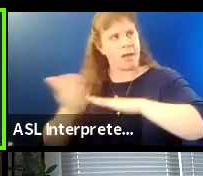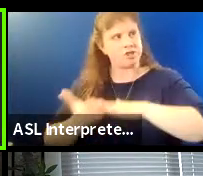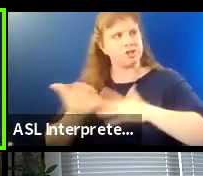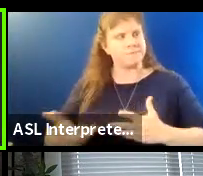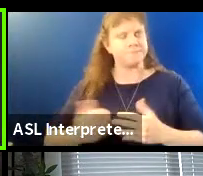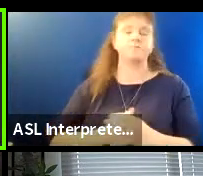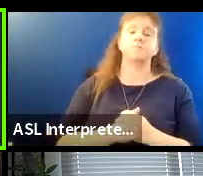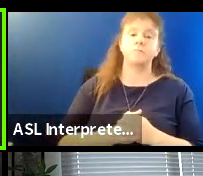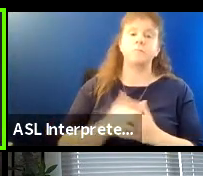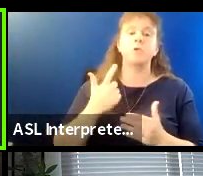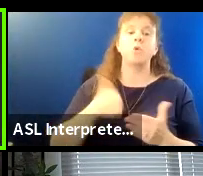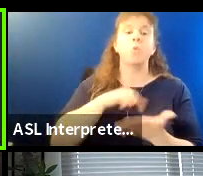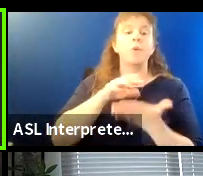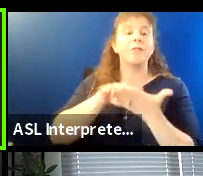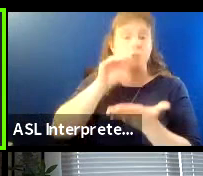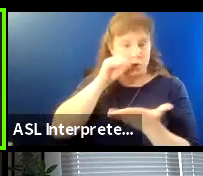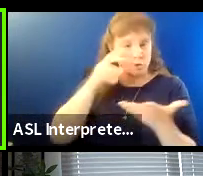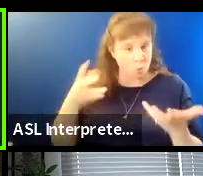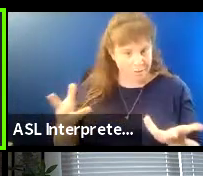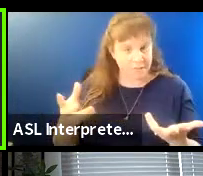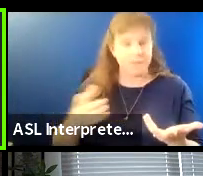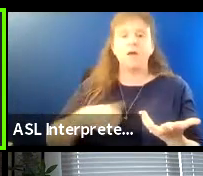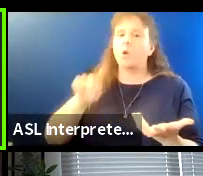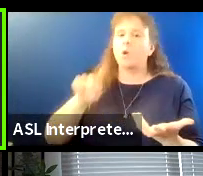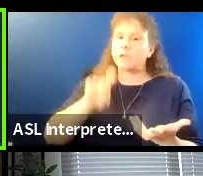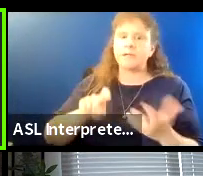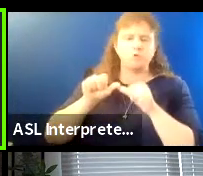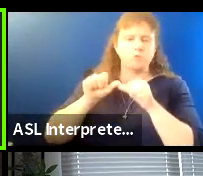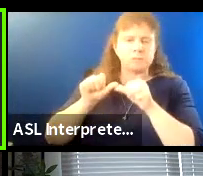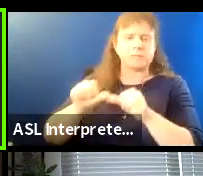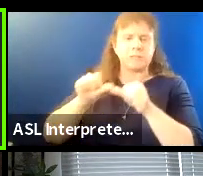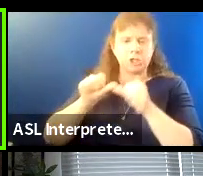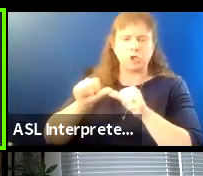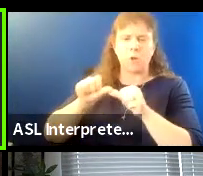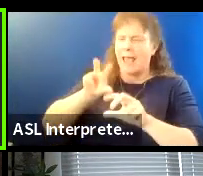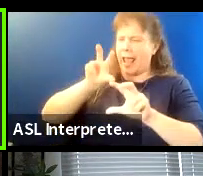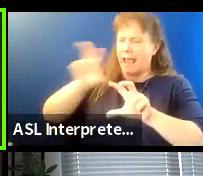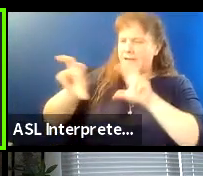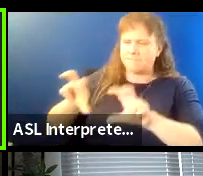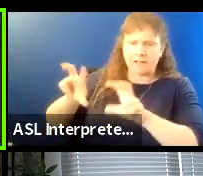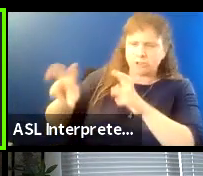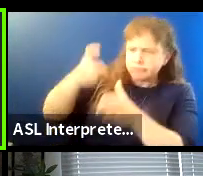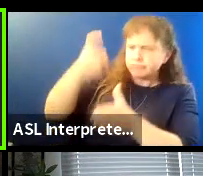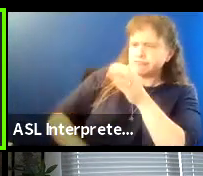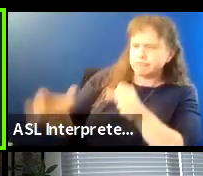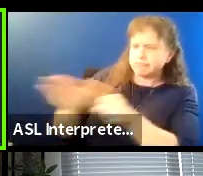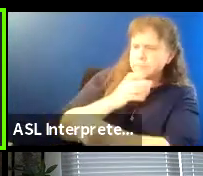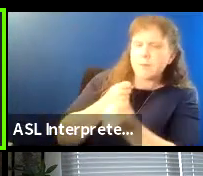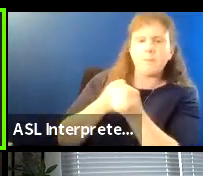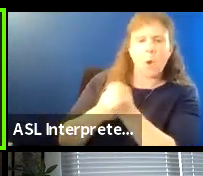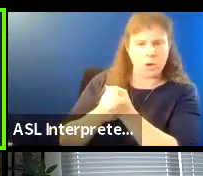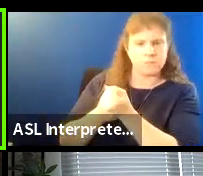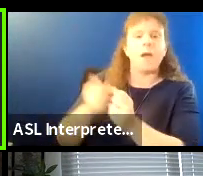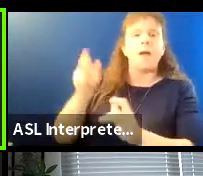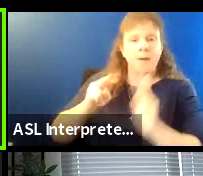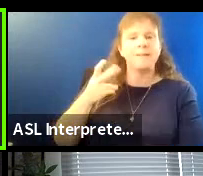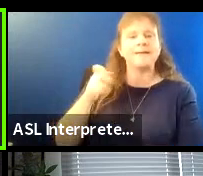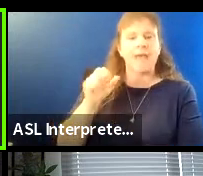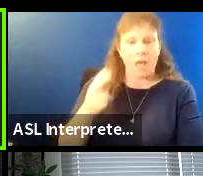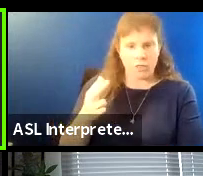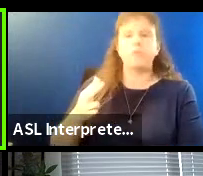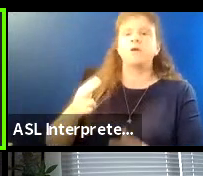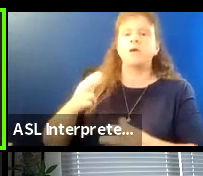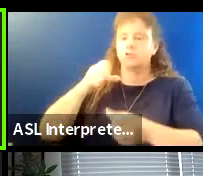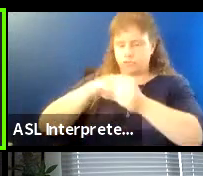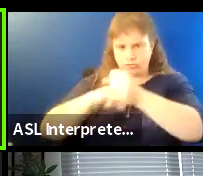this is we really need to stay the course, invest deeply, and support fully the public health infrastructure and nonprofit sector organizations